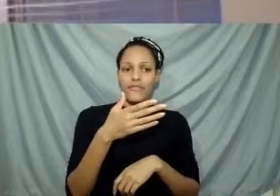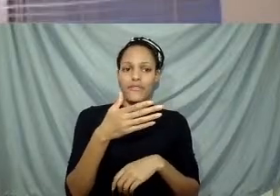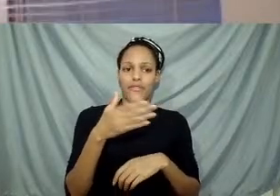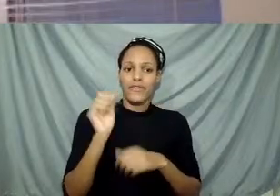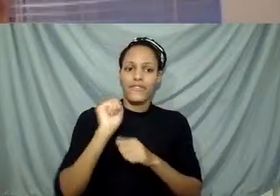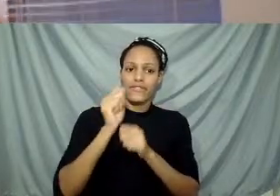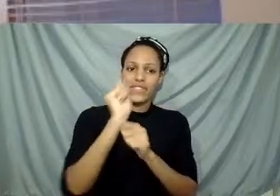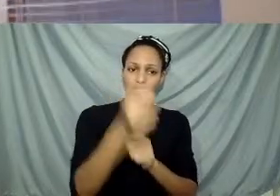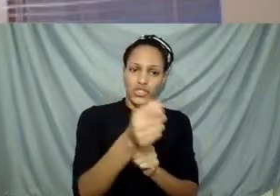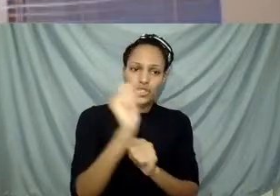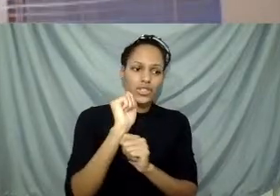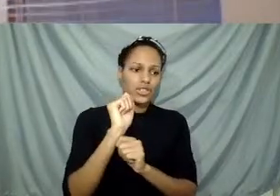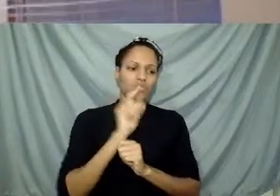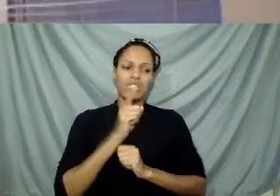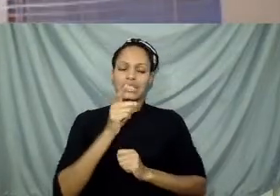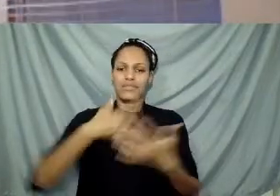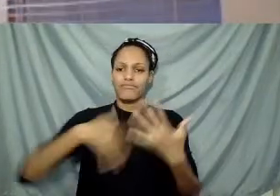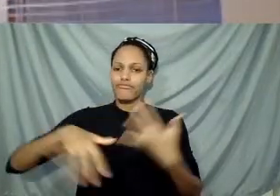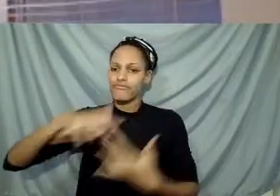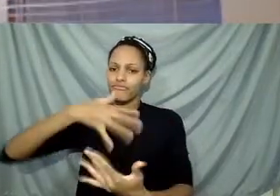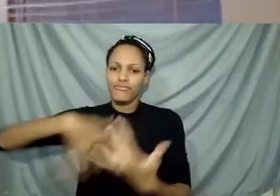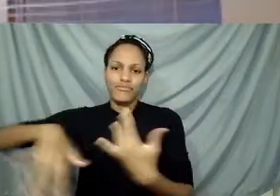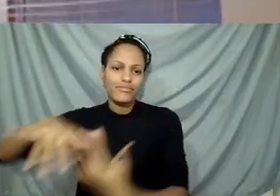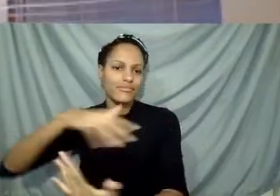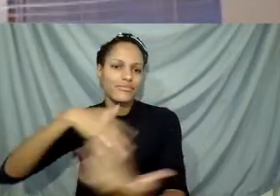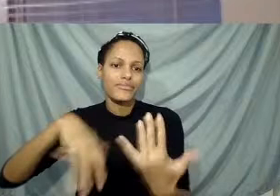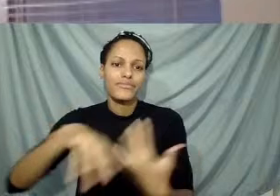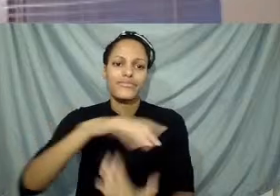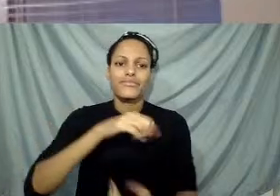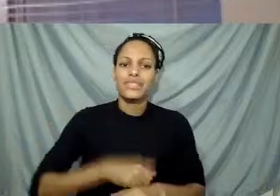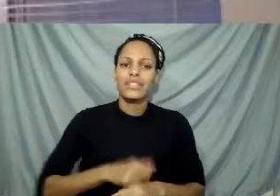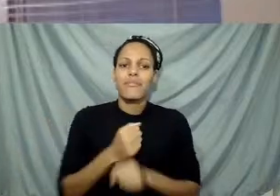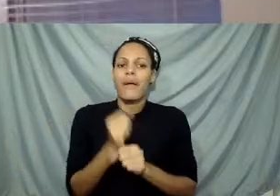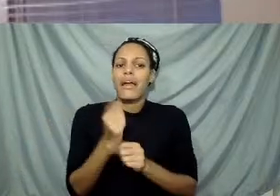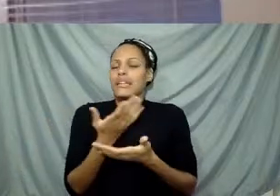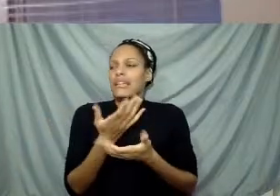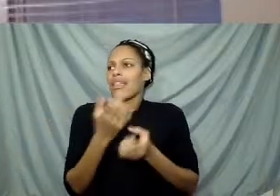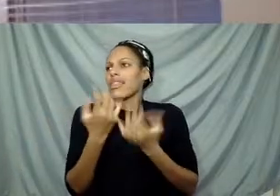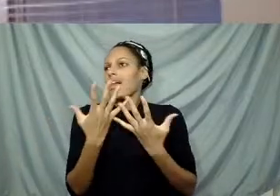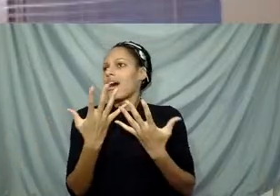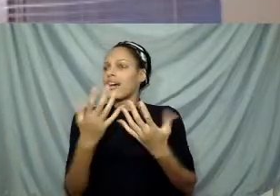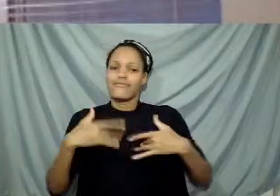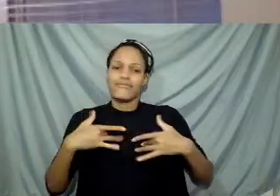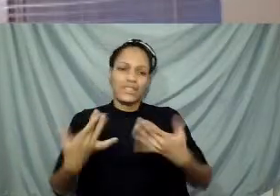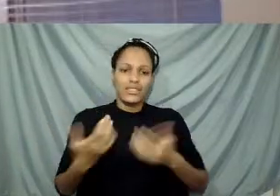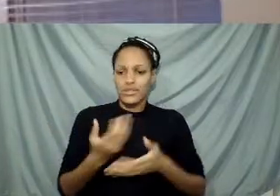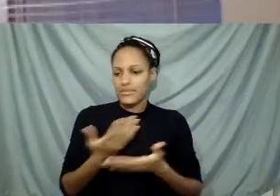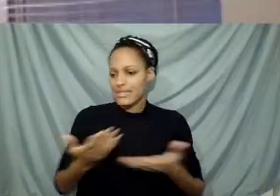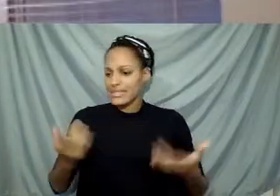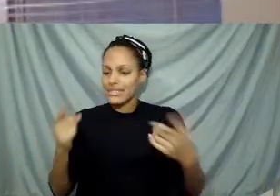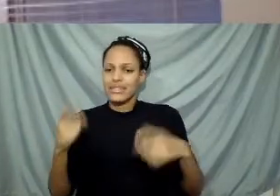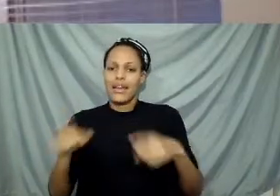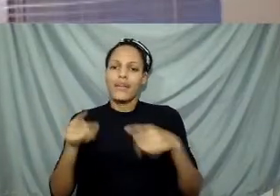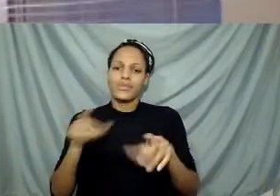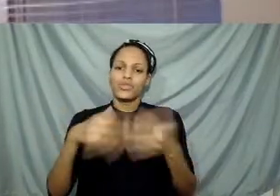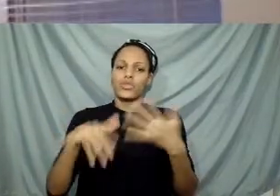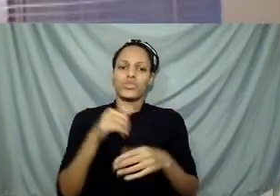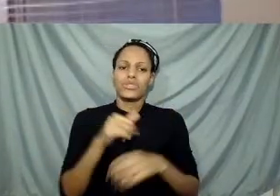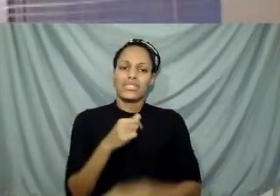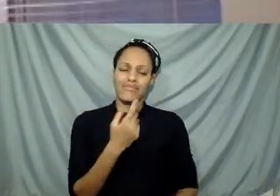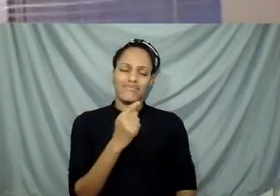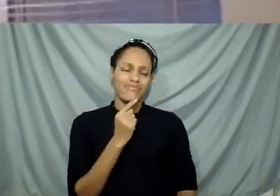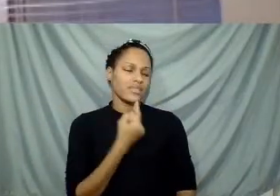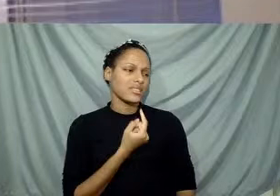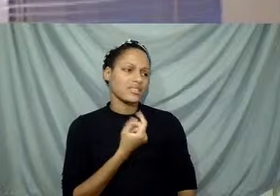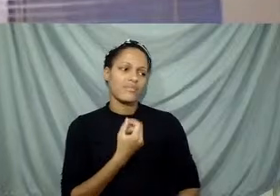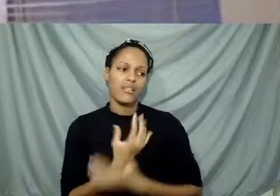a social butterfly, my brother. He made all kinds of things happen socially, and I love him and I miss him terribly. I really do miss him a lot.